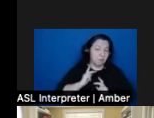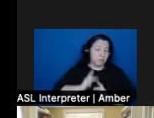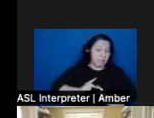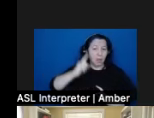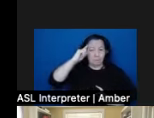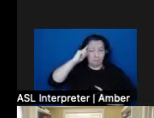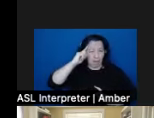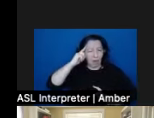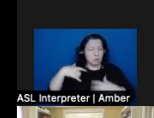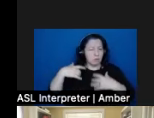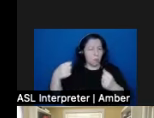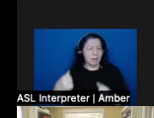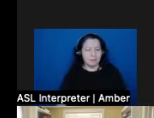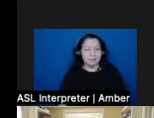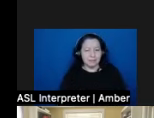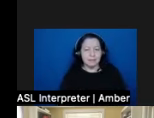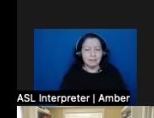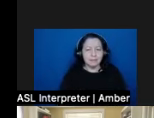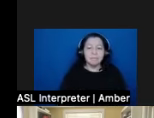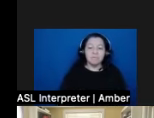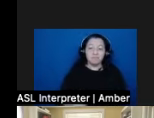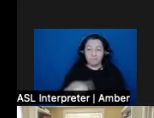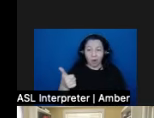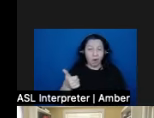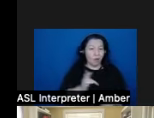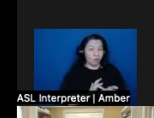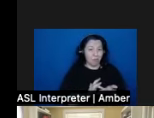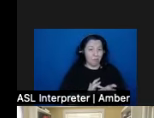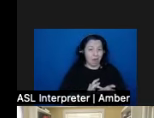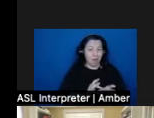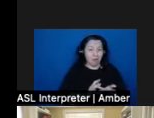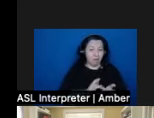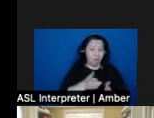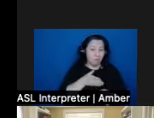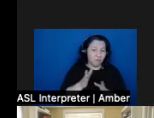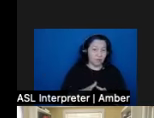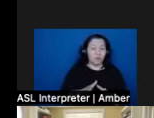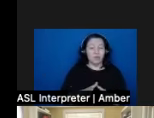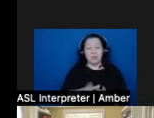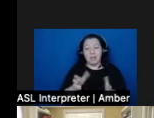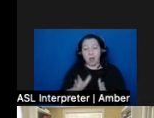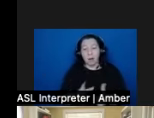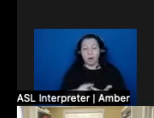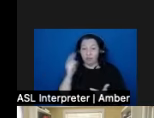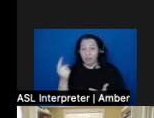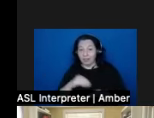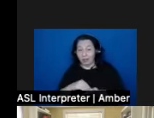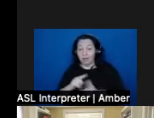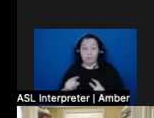wellness. Other medical professionals, so not just doctors, but nurses, chiropractors,